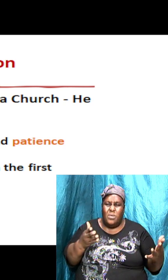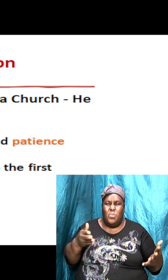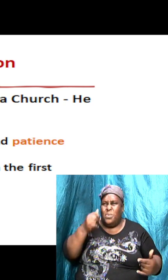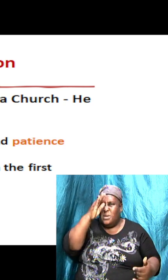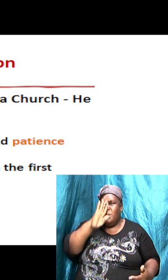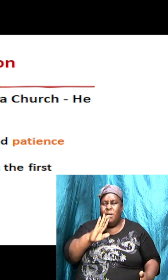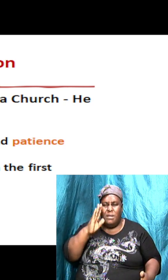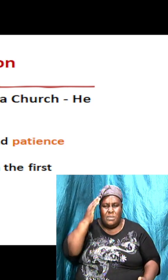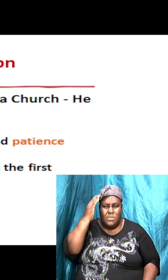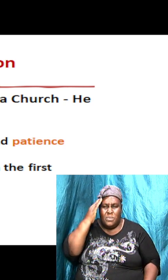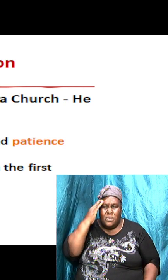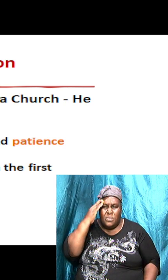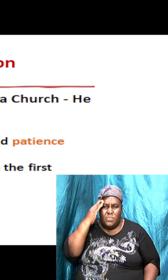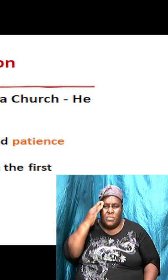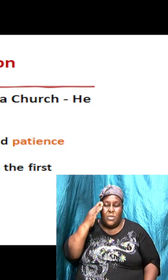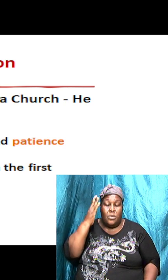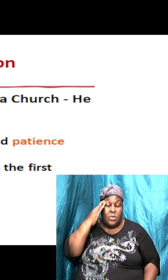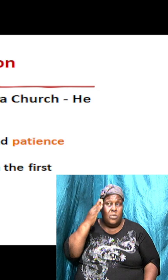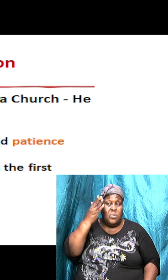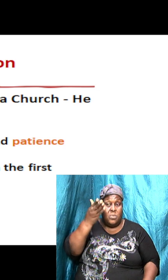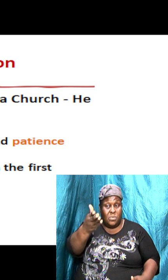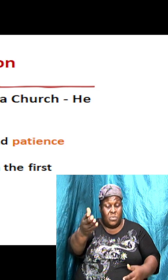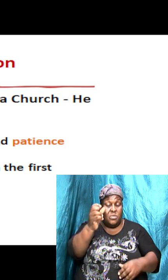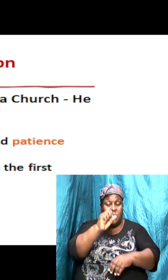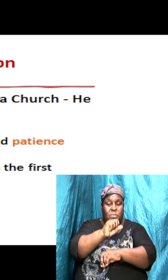know? He knows their works.